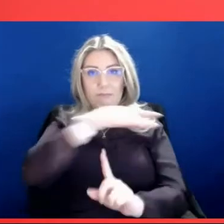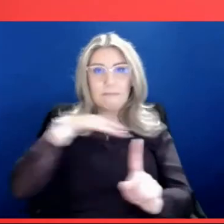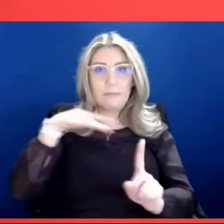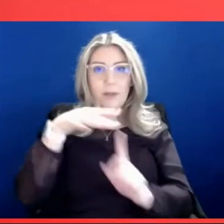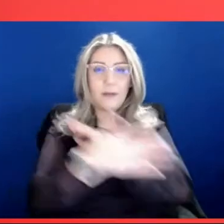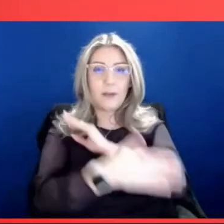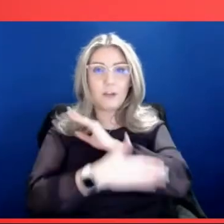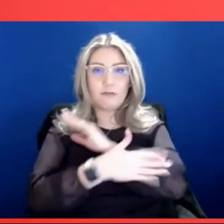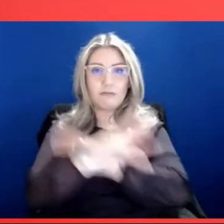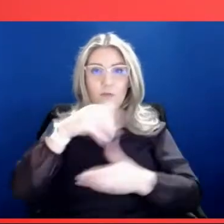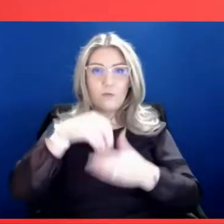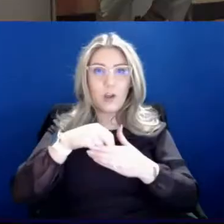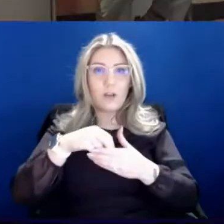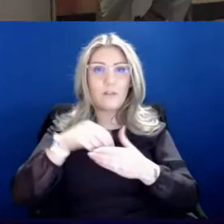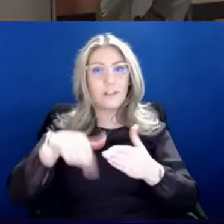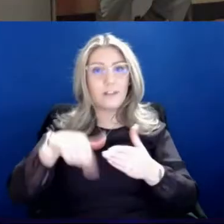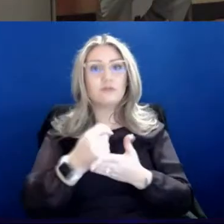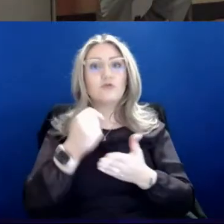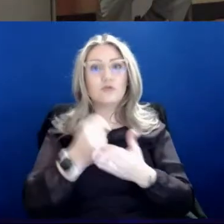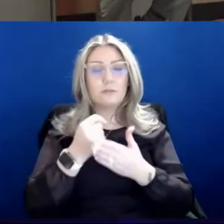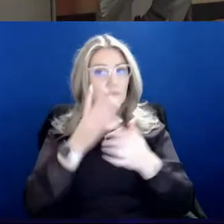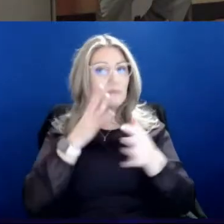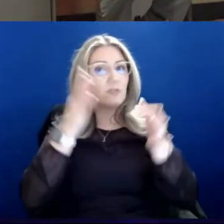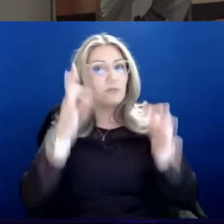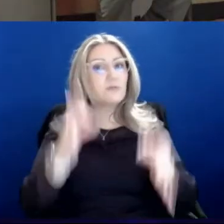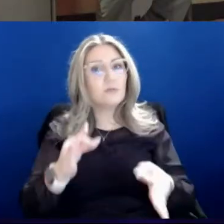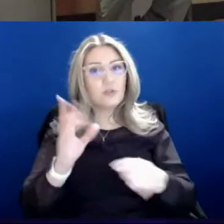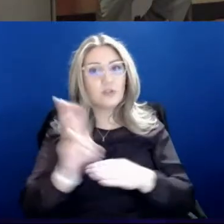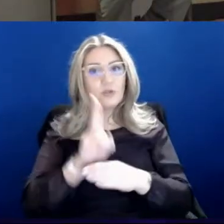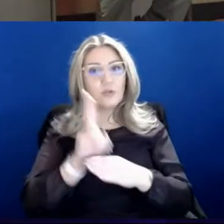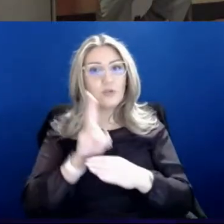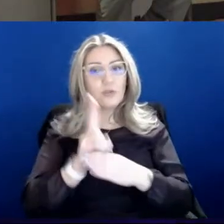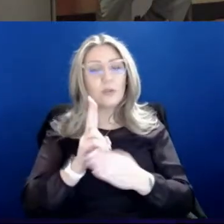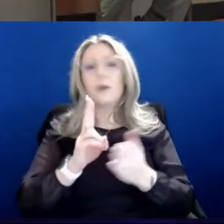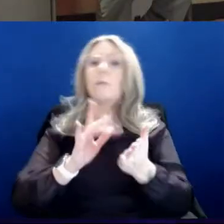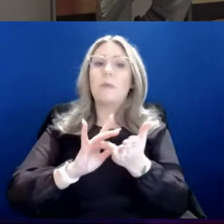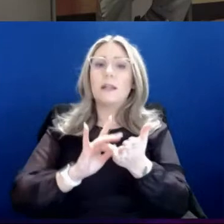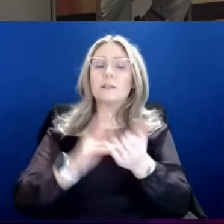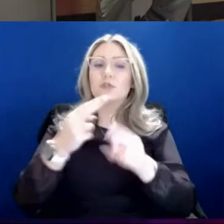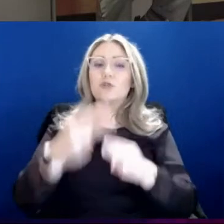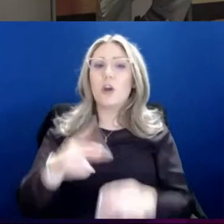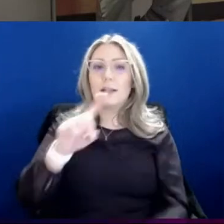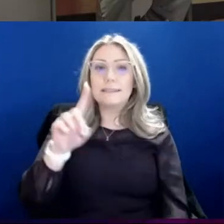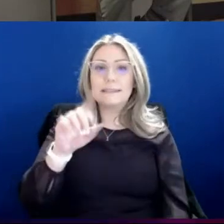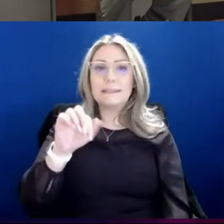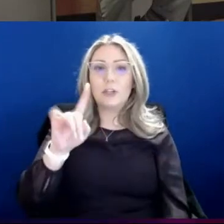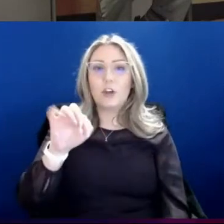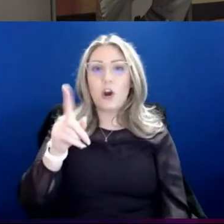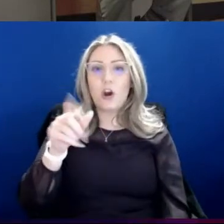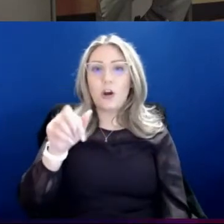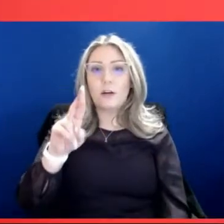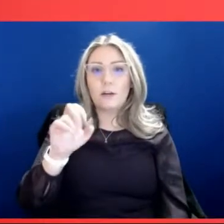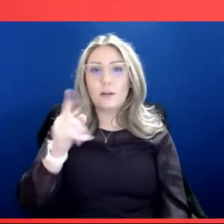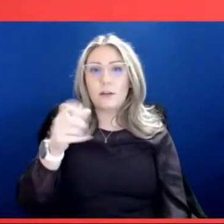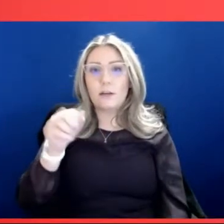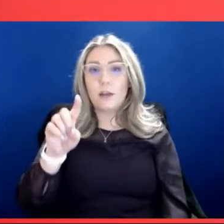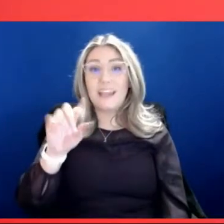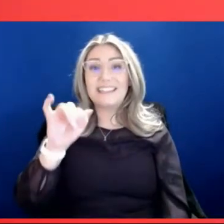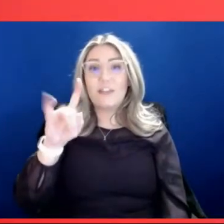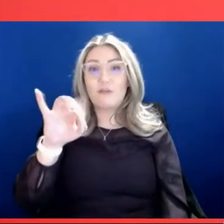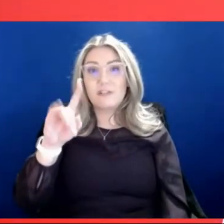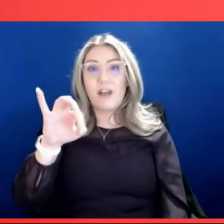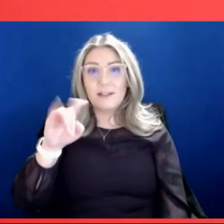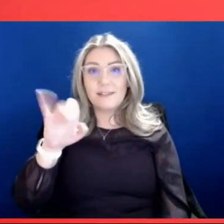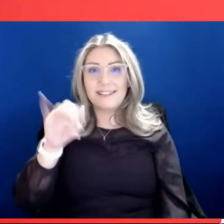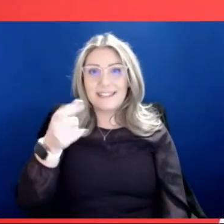this is a treatment of choice, to use a drug called Zenocard. It's a trade name, dexrazoxane. So it's upfront